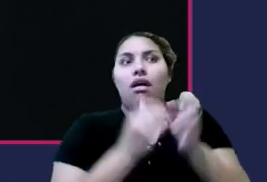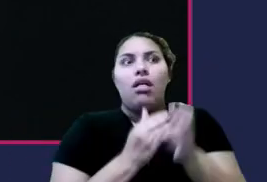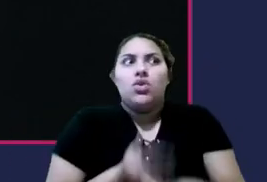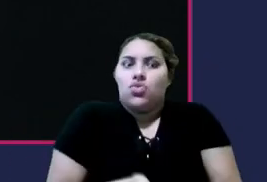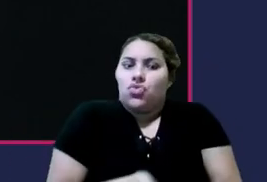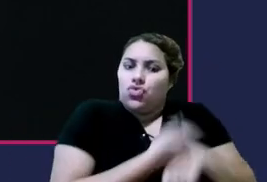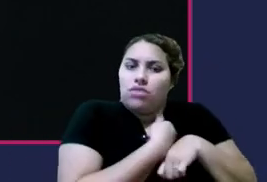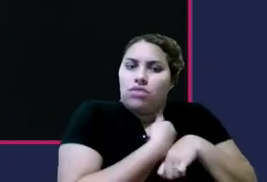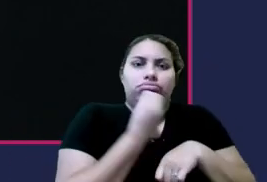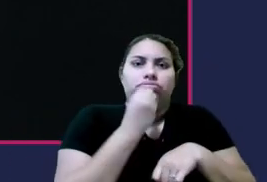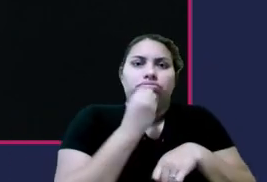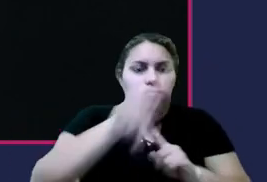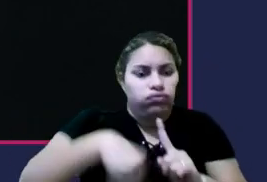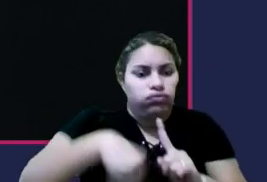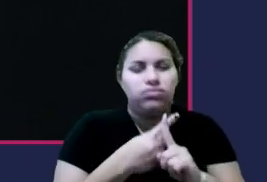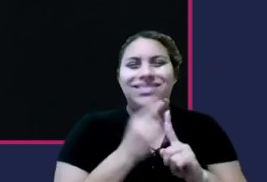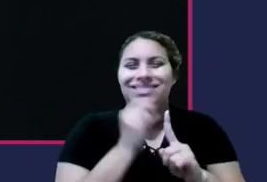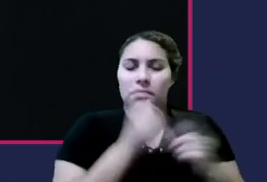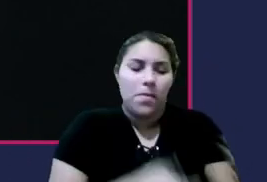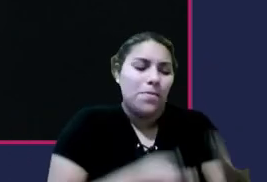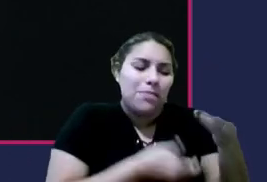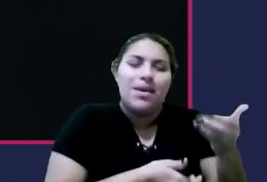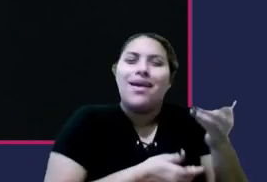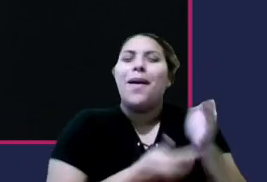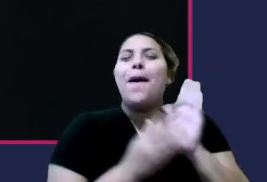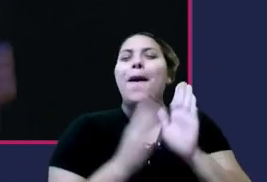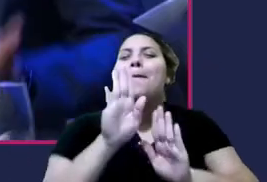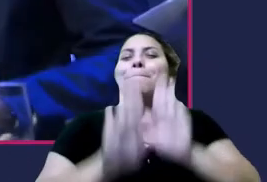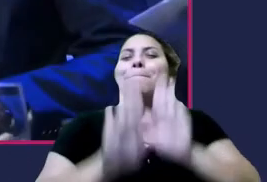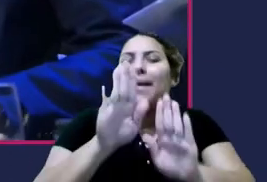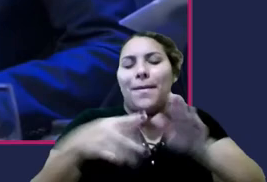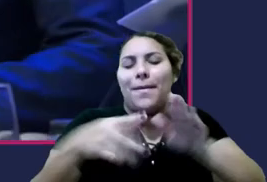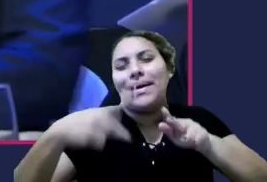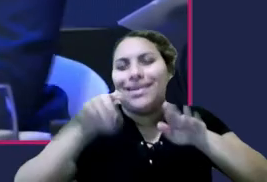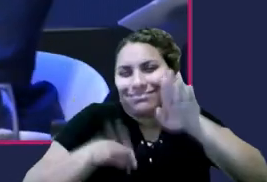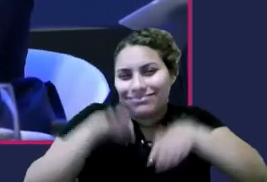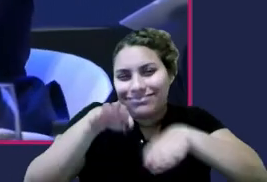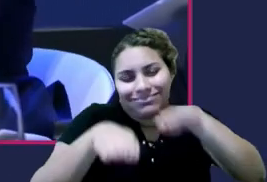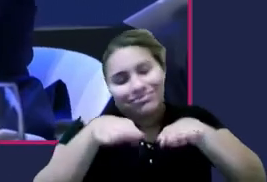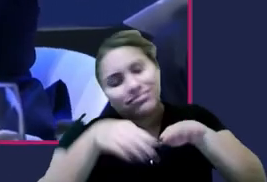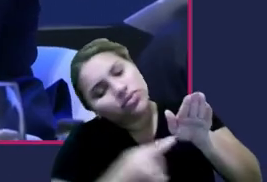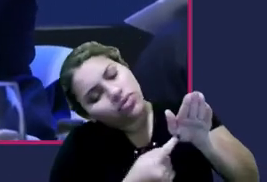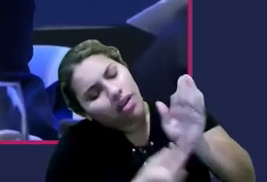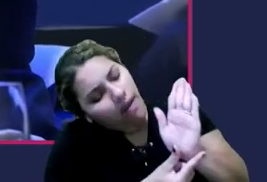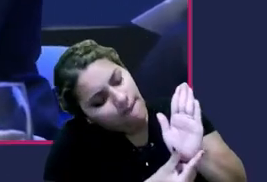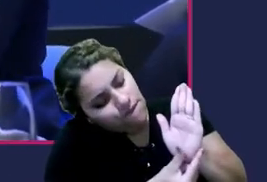terms of speeding up the neonatal screening test